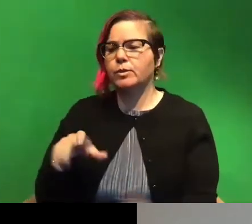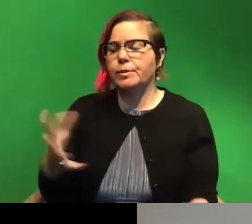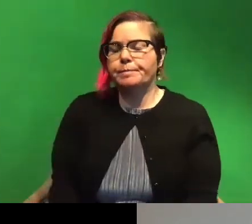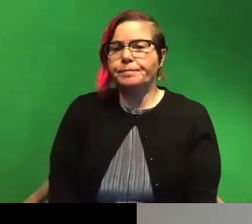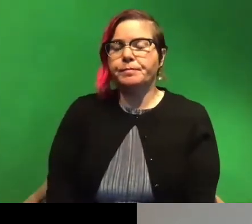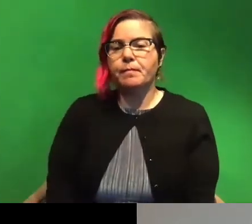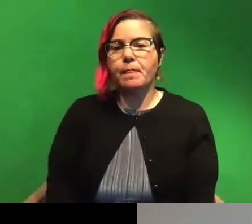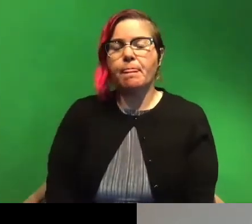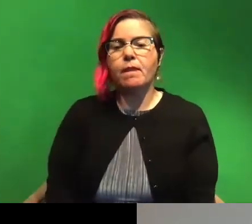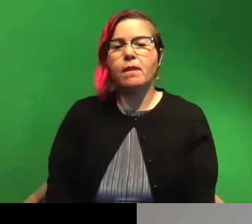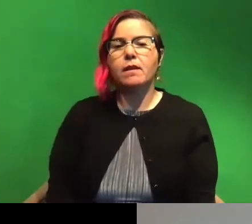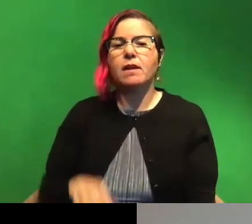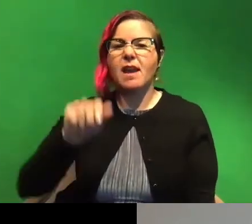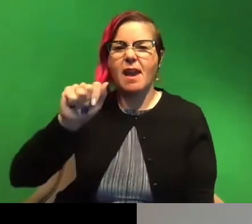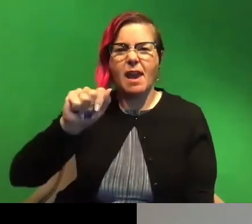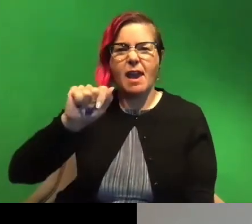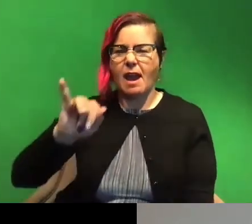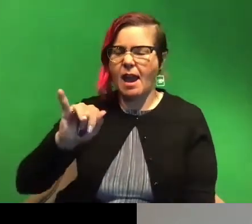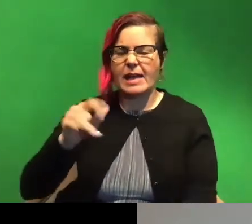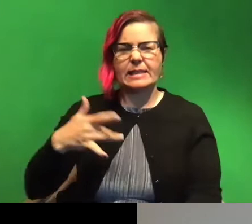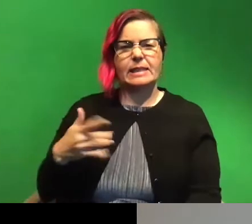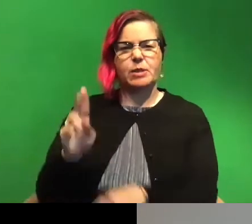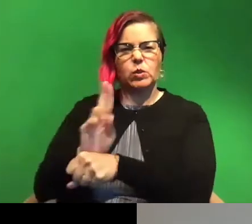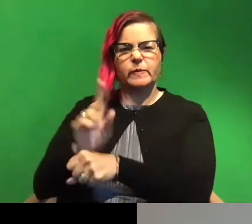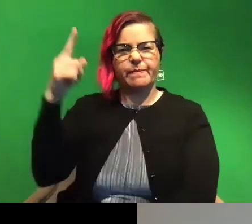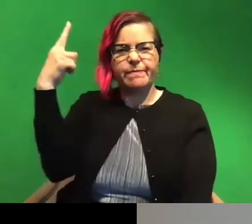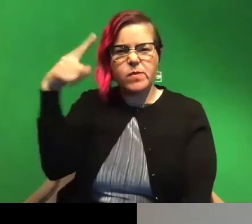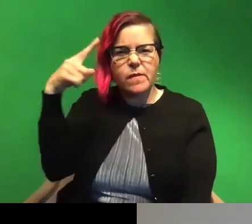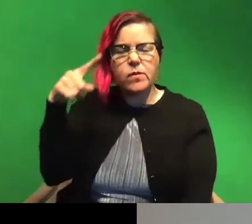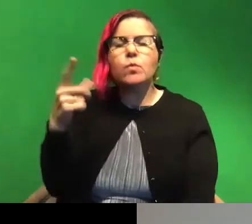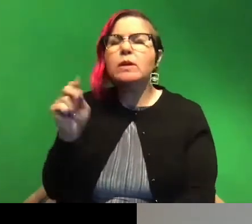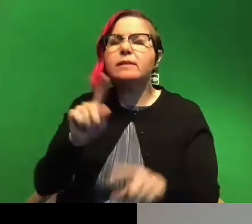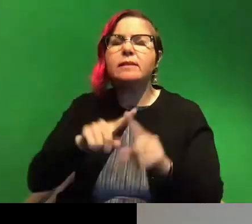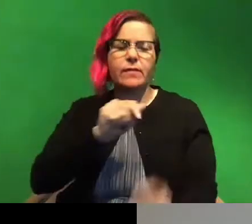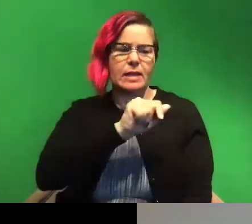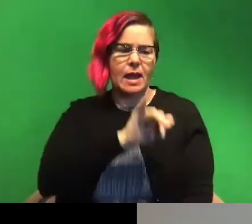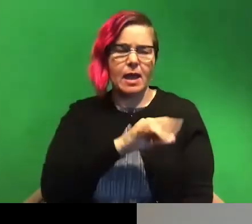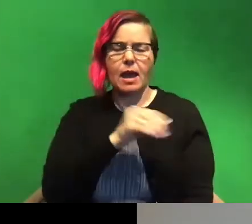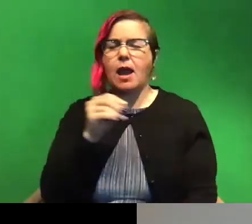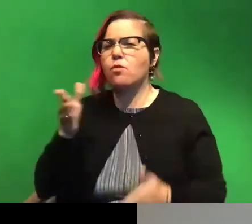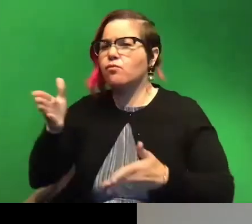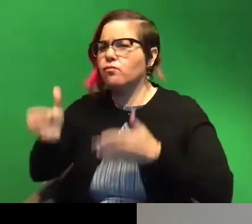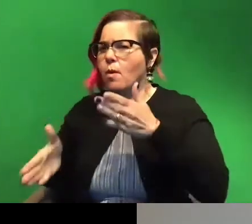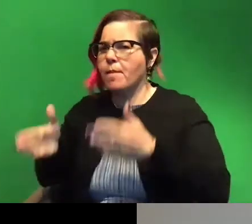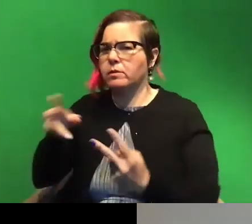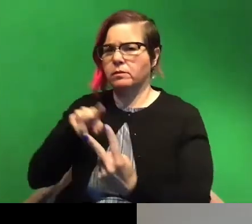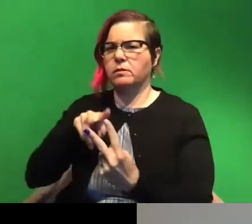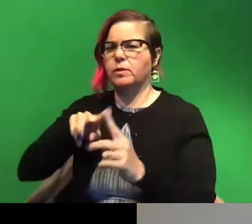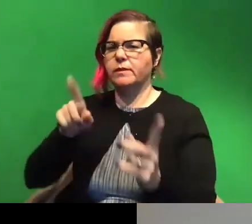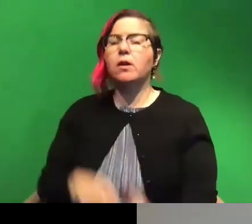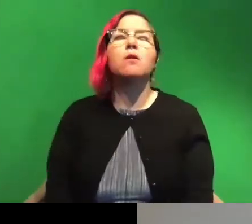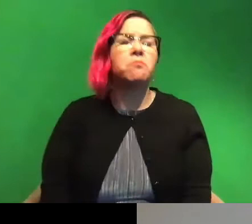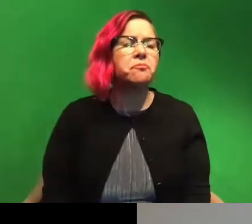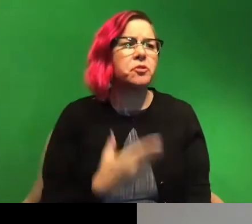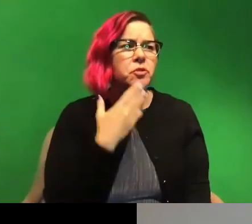is, what is AI generally used for, and what's the difference between AI and robots? Okay, that's a great